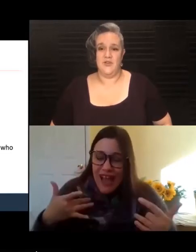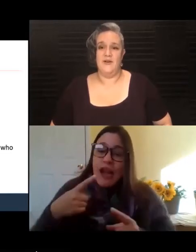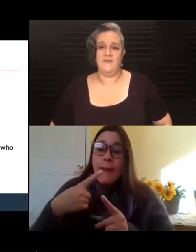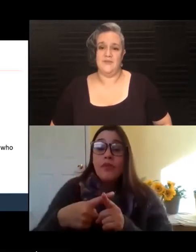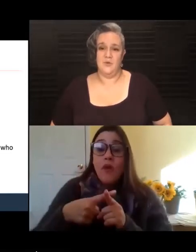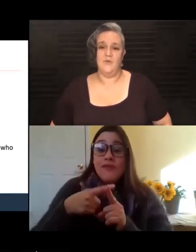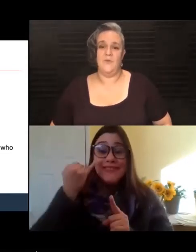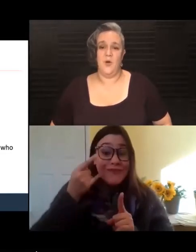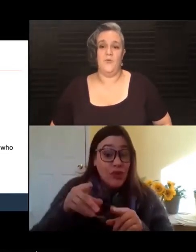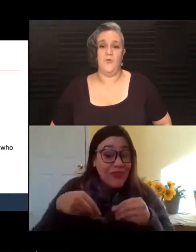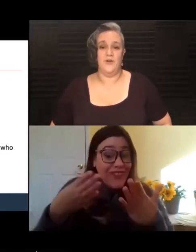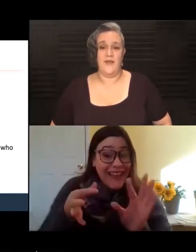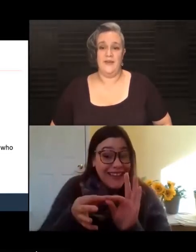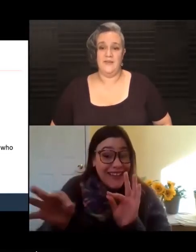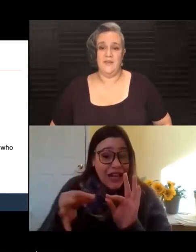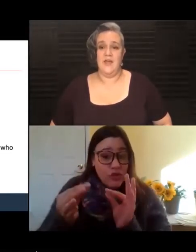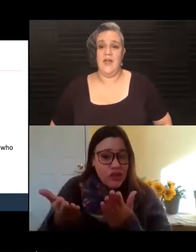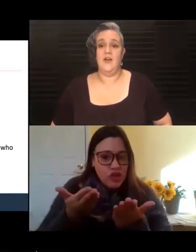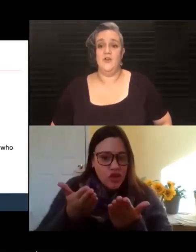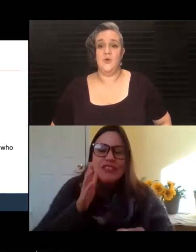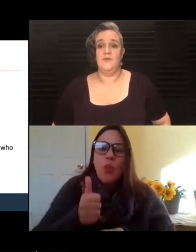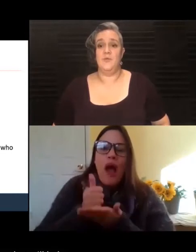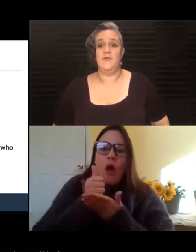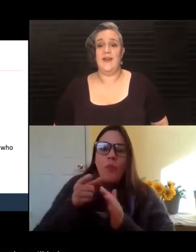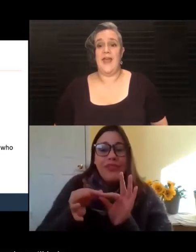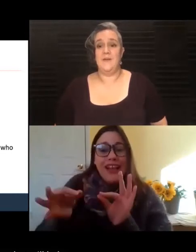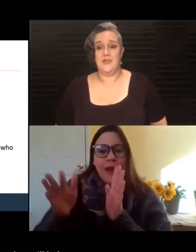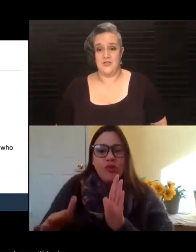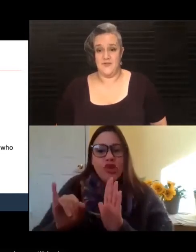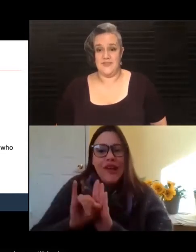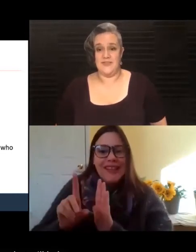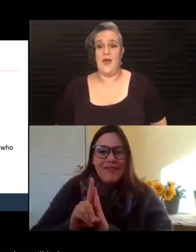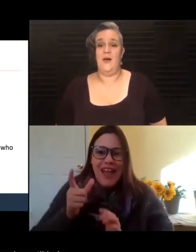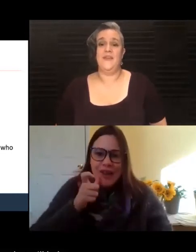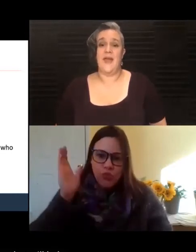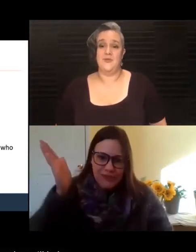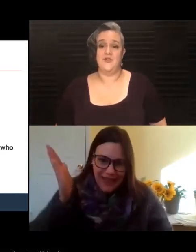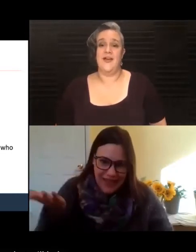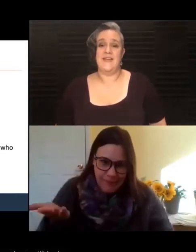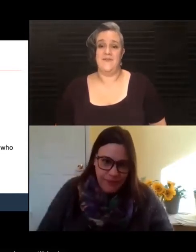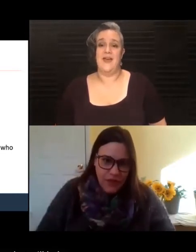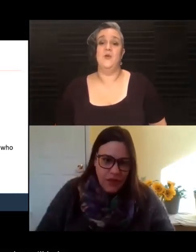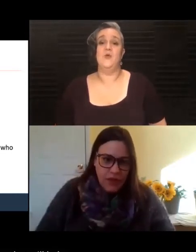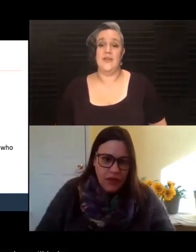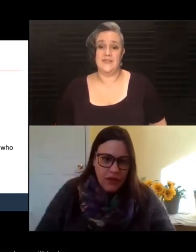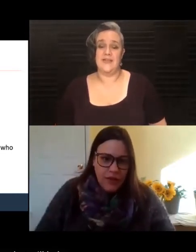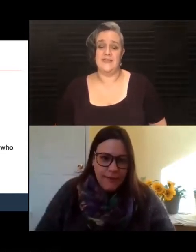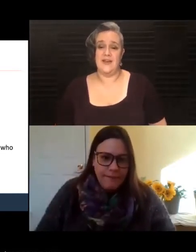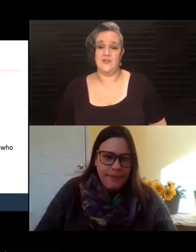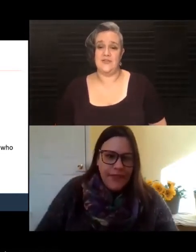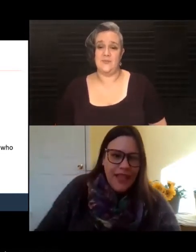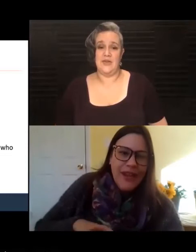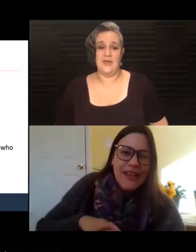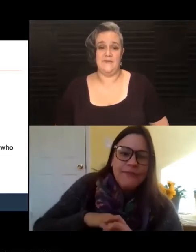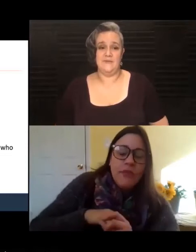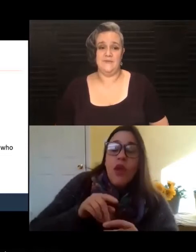sure that you have a smooth flow for your event. And also, if you're providing captioning services, it will help the captioner identify who it is that is